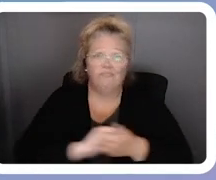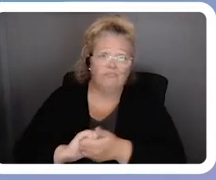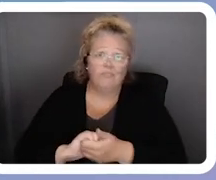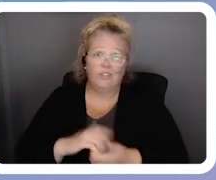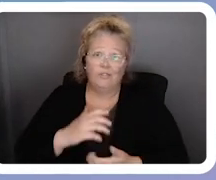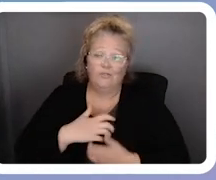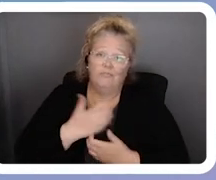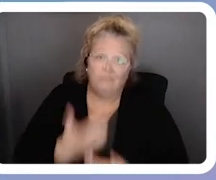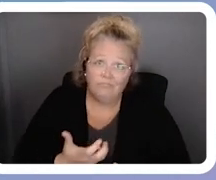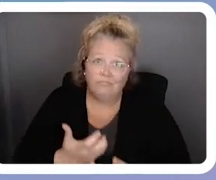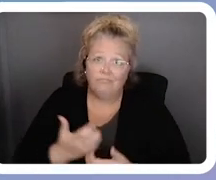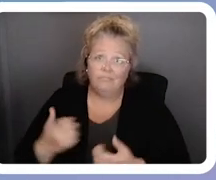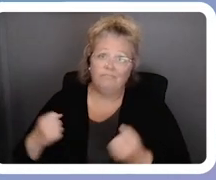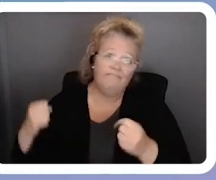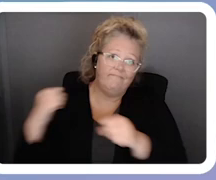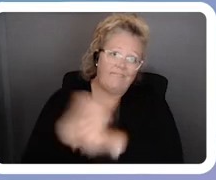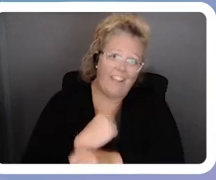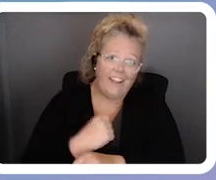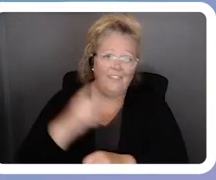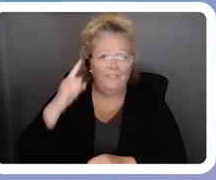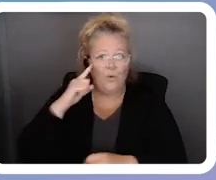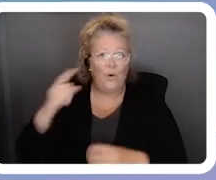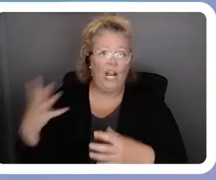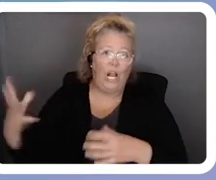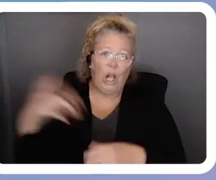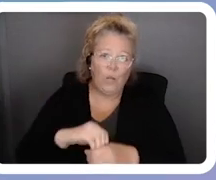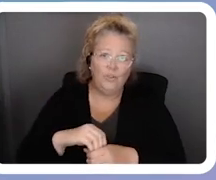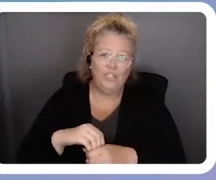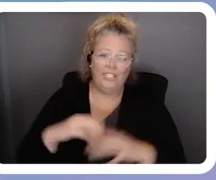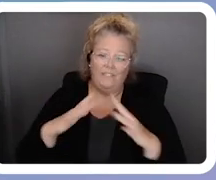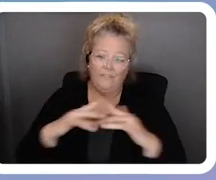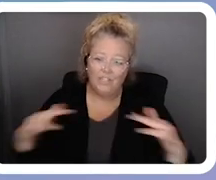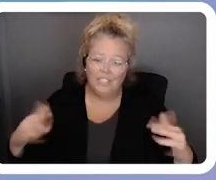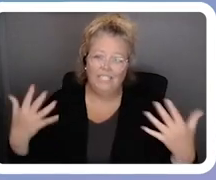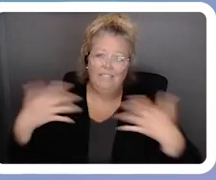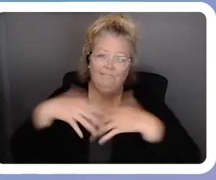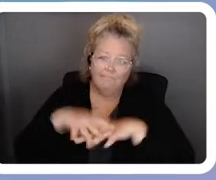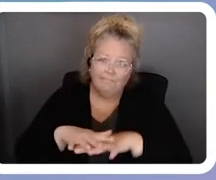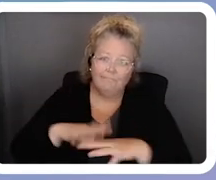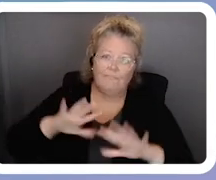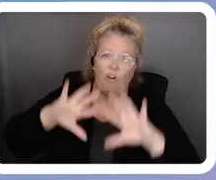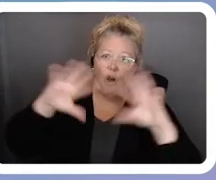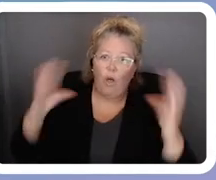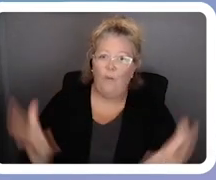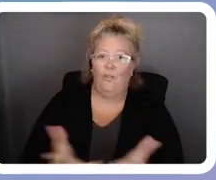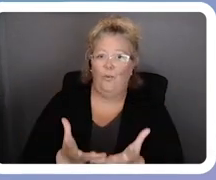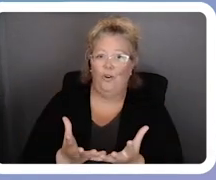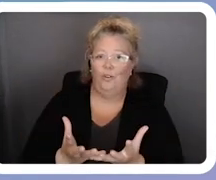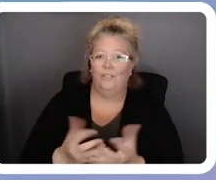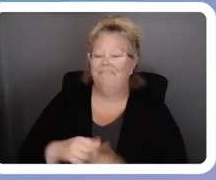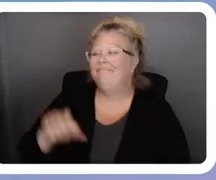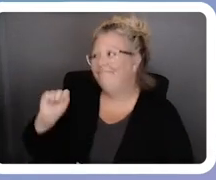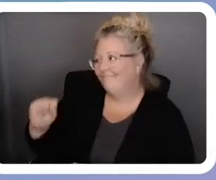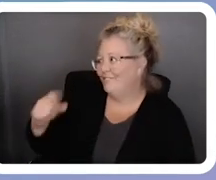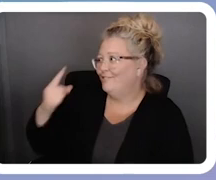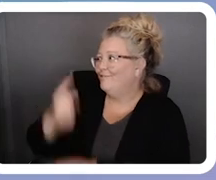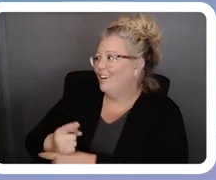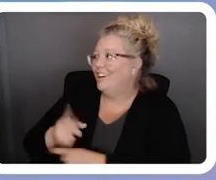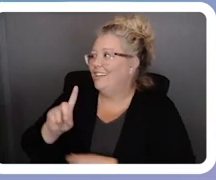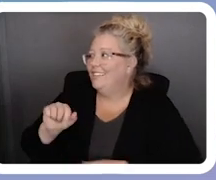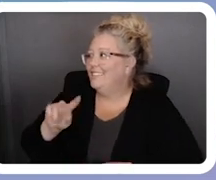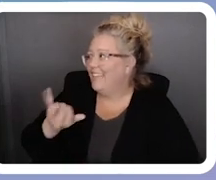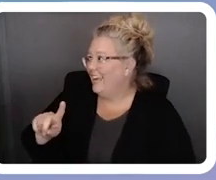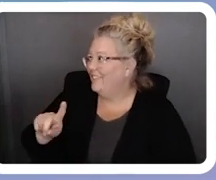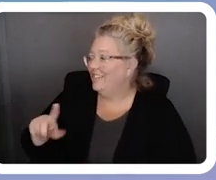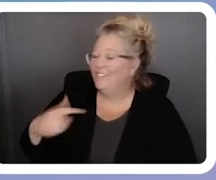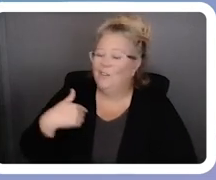our voices of inclusion around the world, right? Absolutely, David. We are great, thankful and grateful